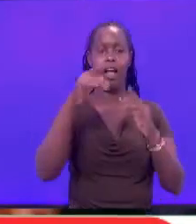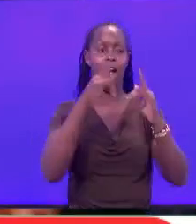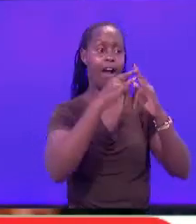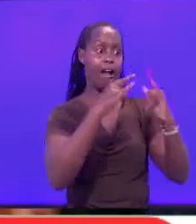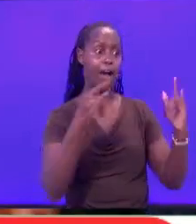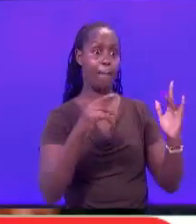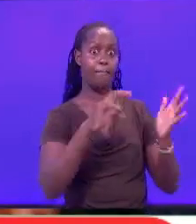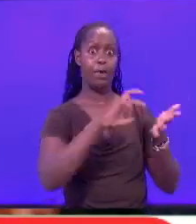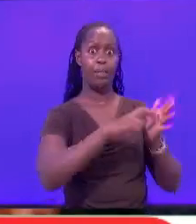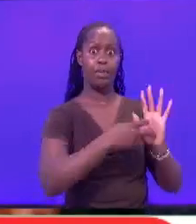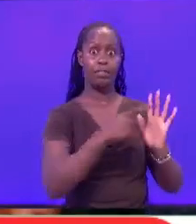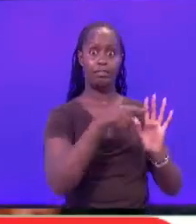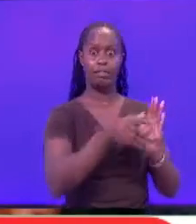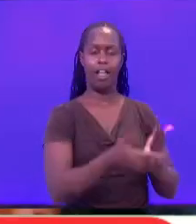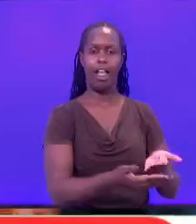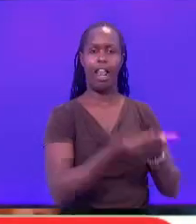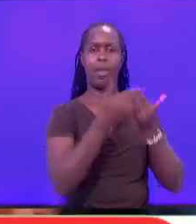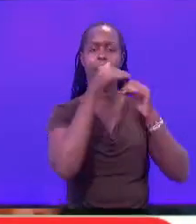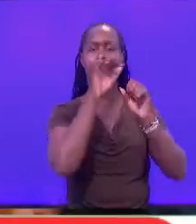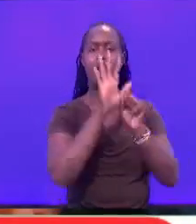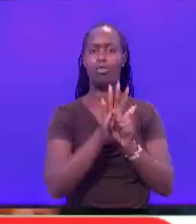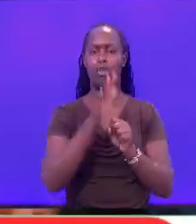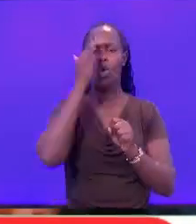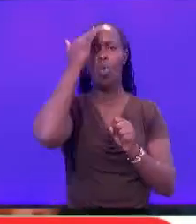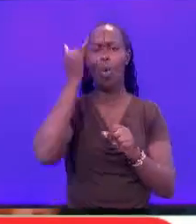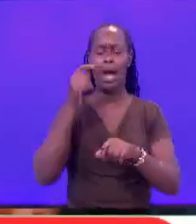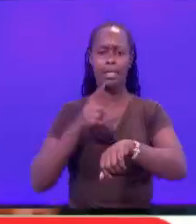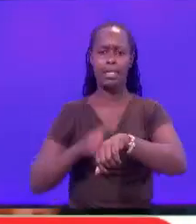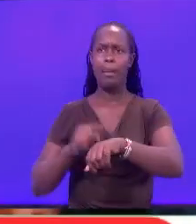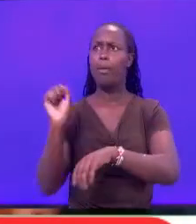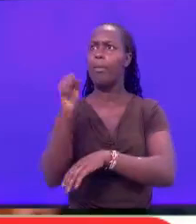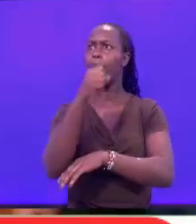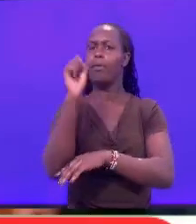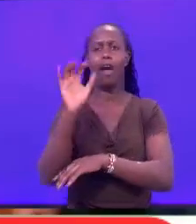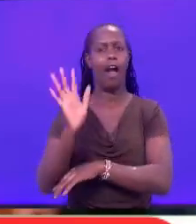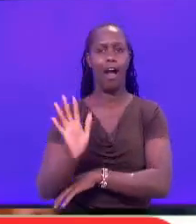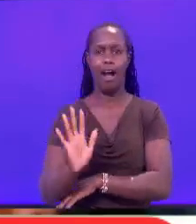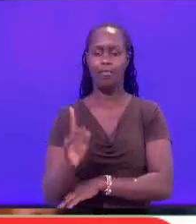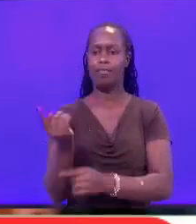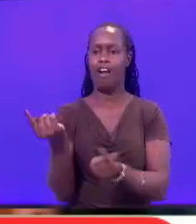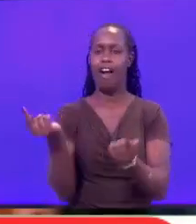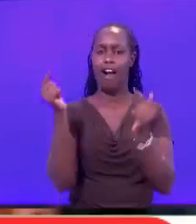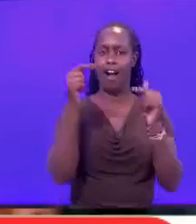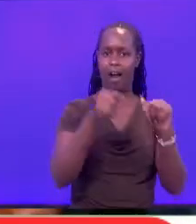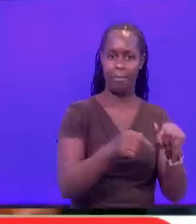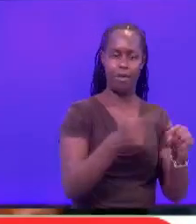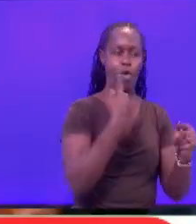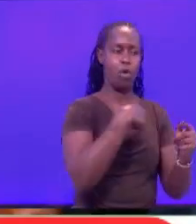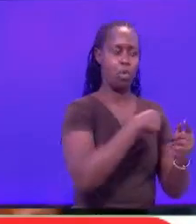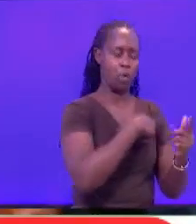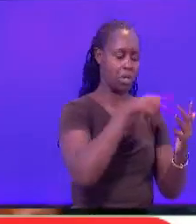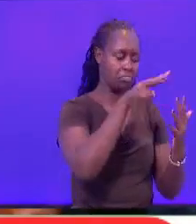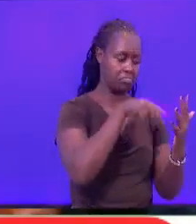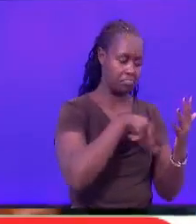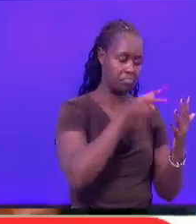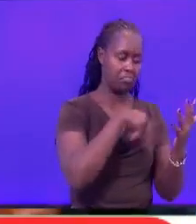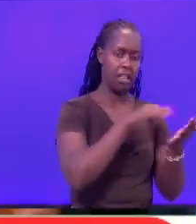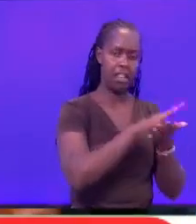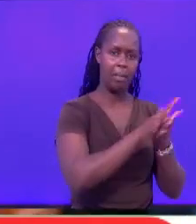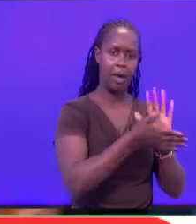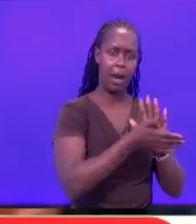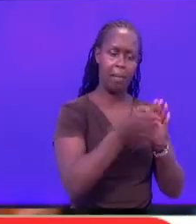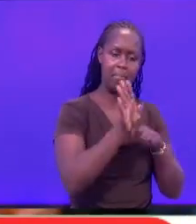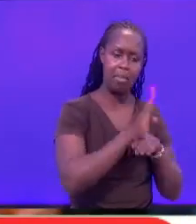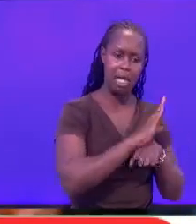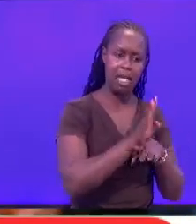them very much. Kwa sababu that time ya kutembea wanakuja camp, tunakaa na wao, tunasoma, wanakuwa busy,